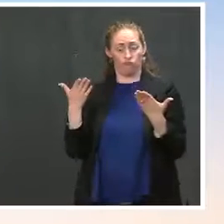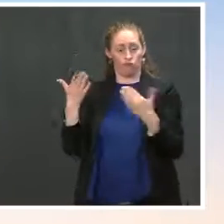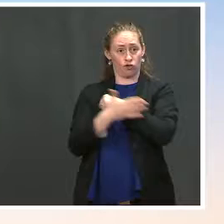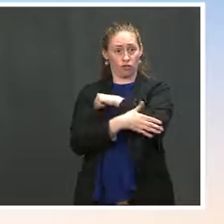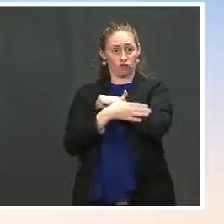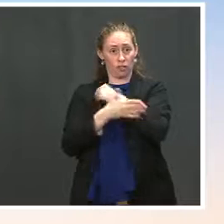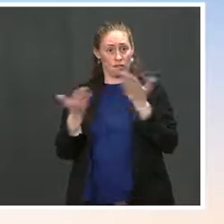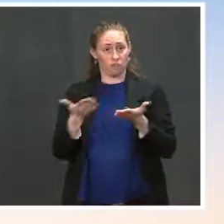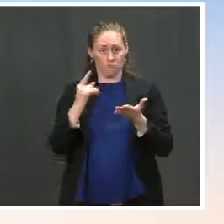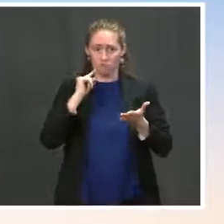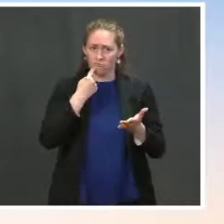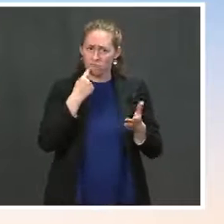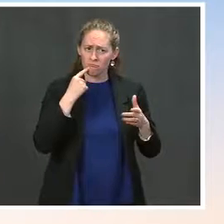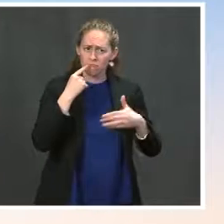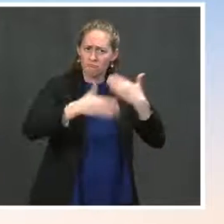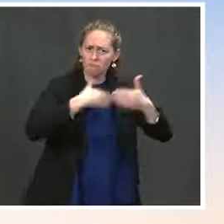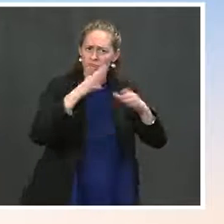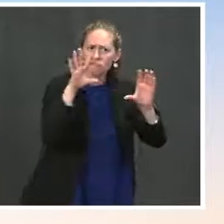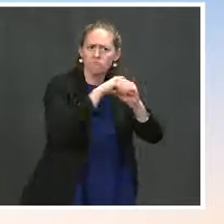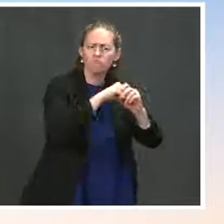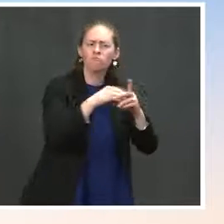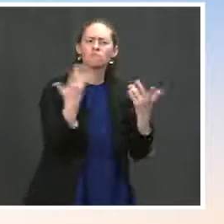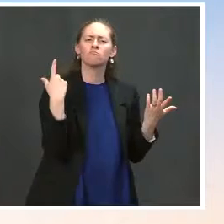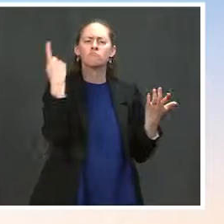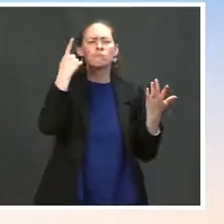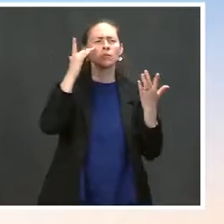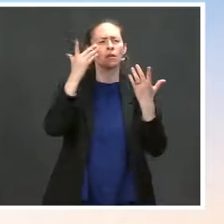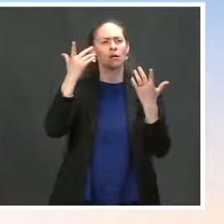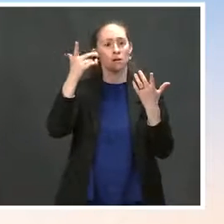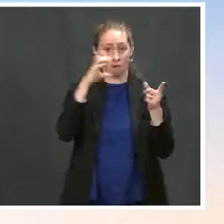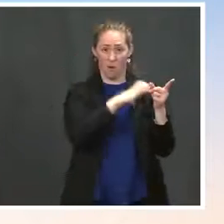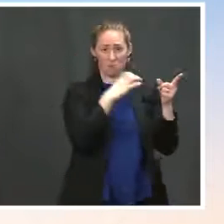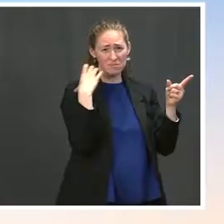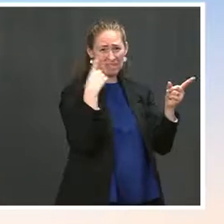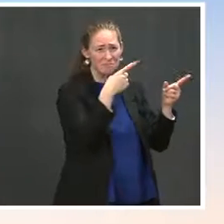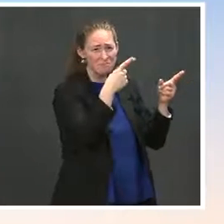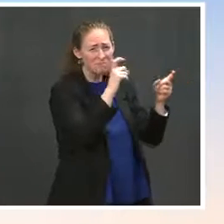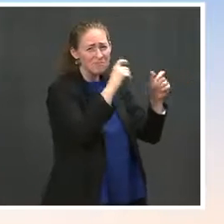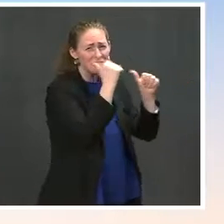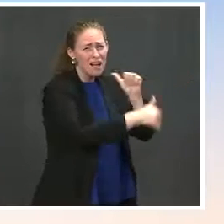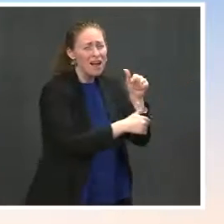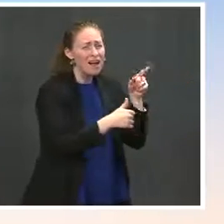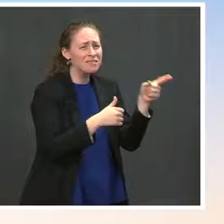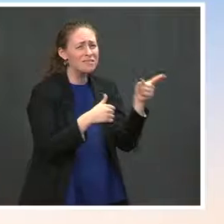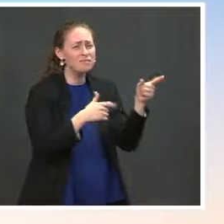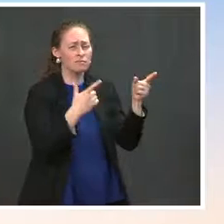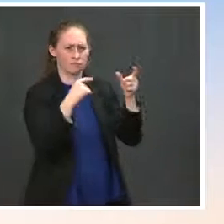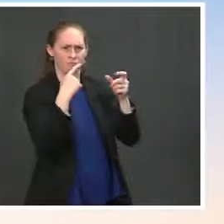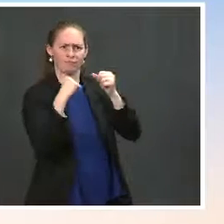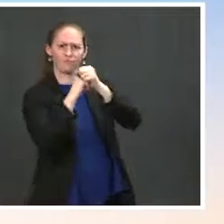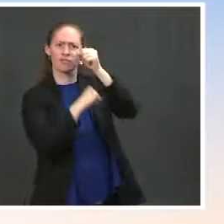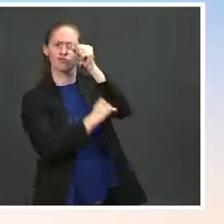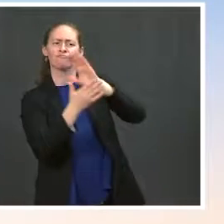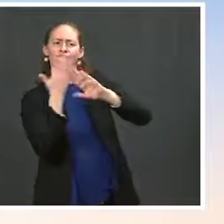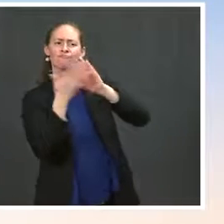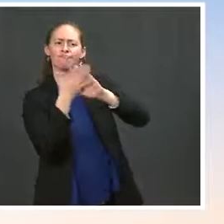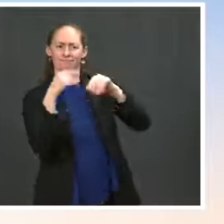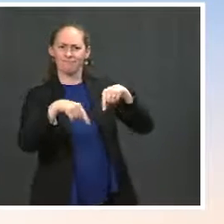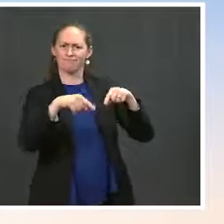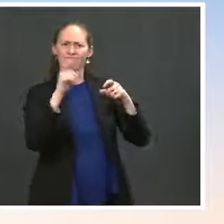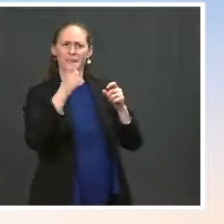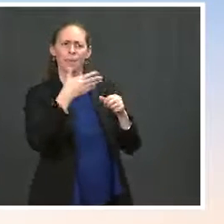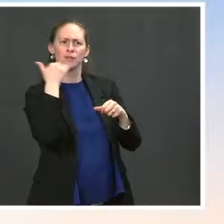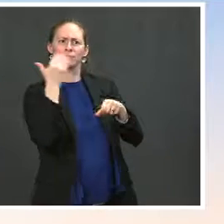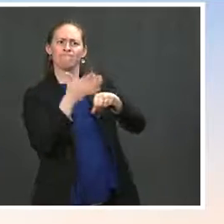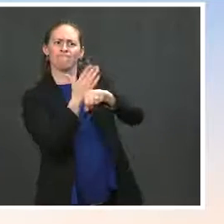that, how essential is it that Congress passes the administration's infrastructure plans with the green energy investments